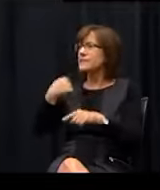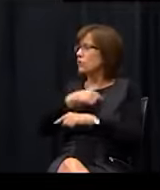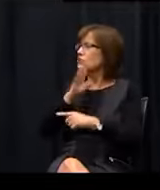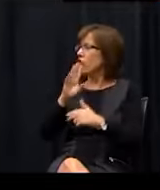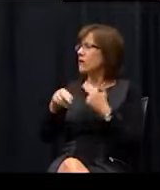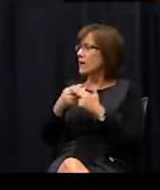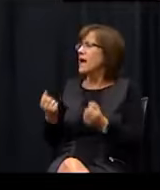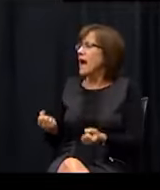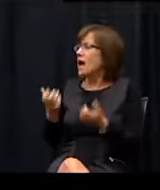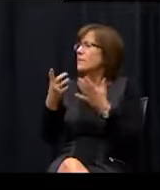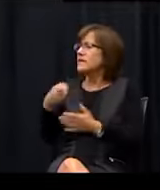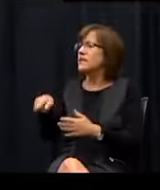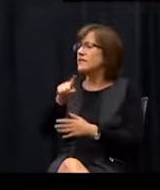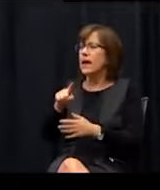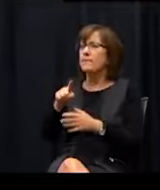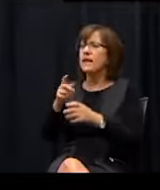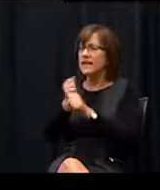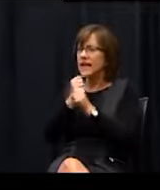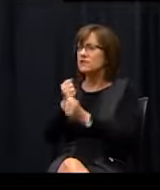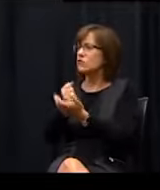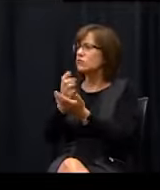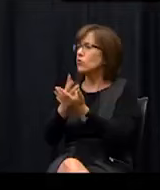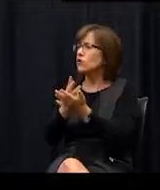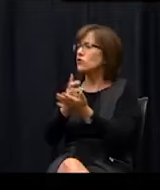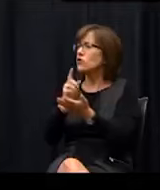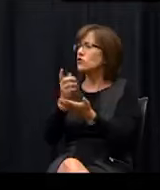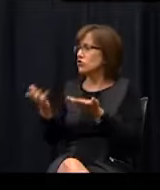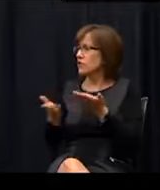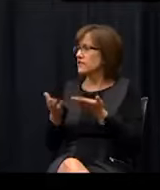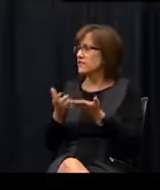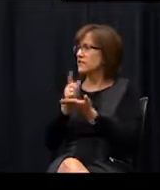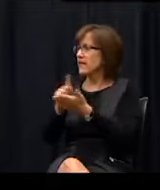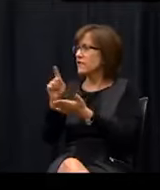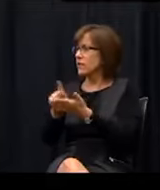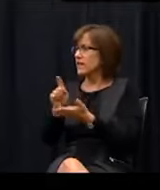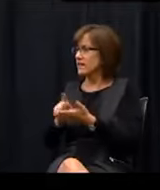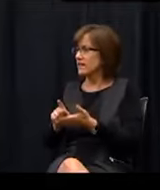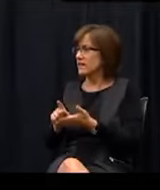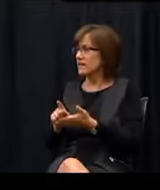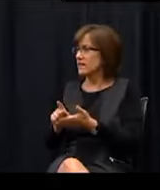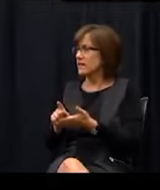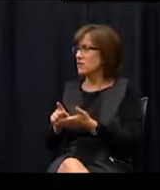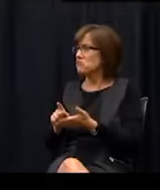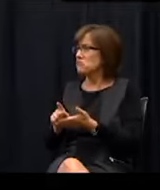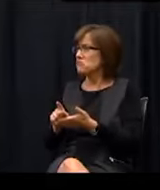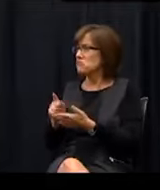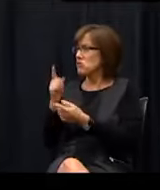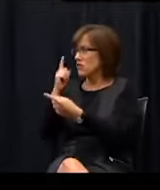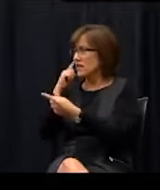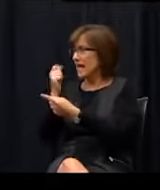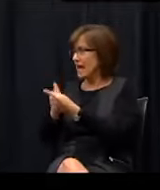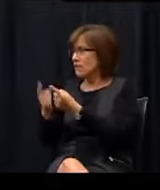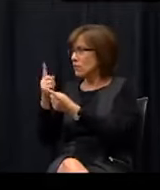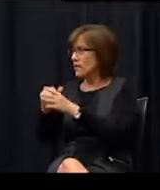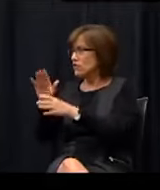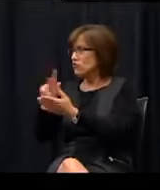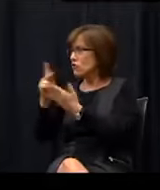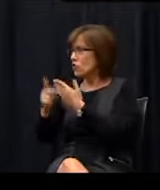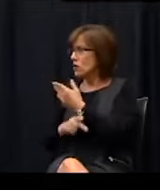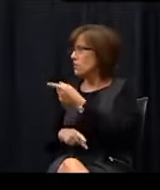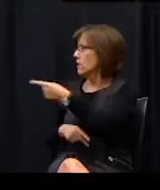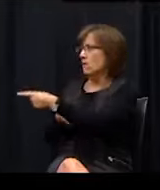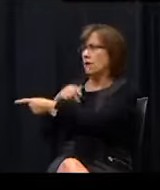how many are getting social work services weekly that are able to work on? Would you say everyone? Not